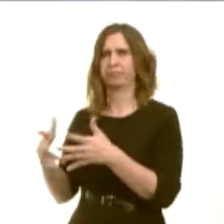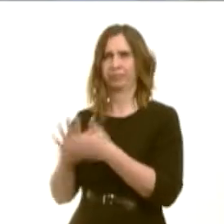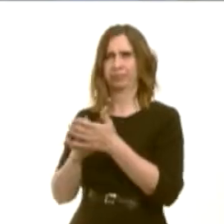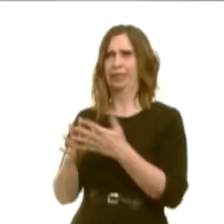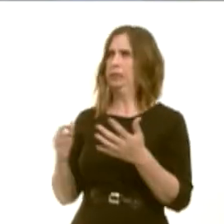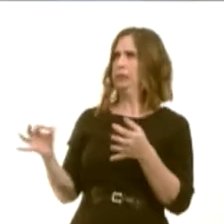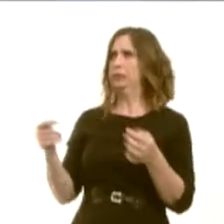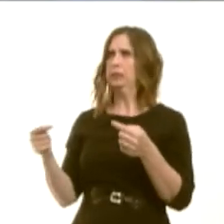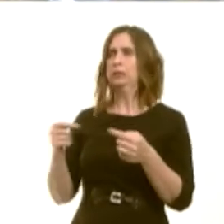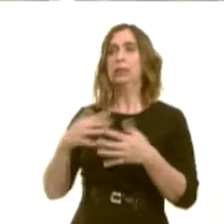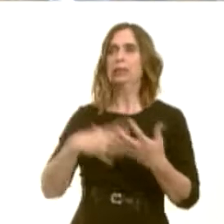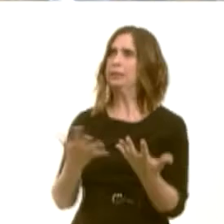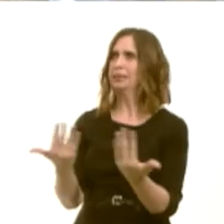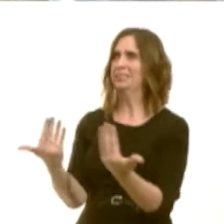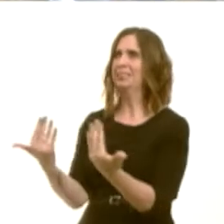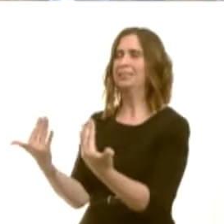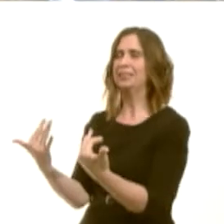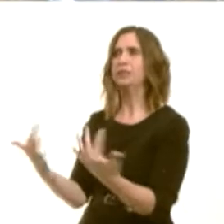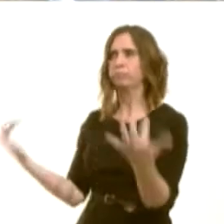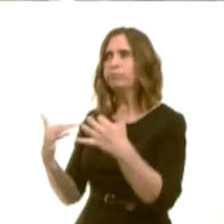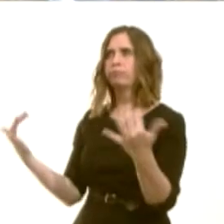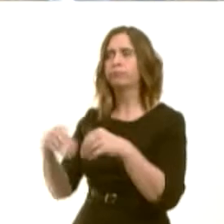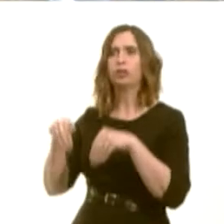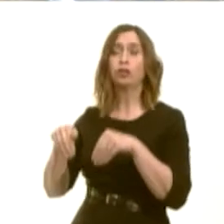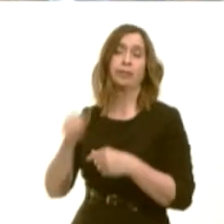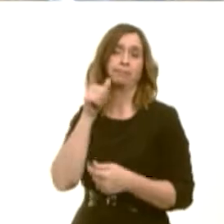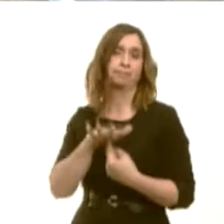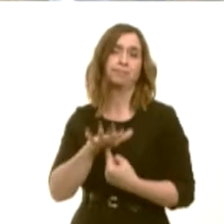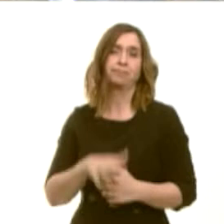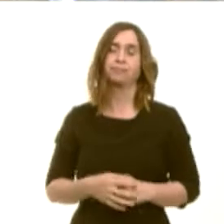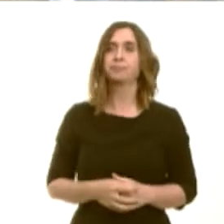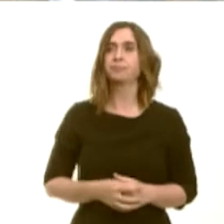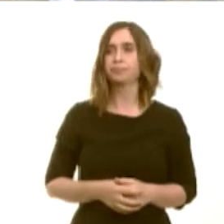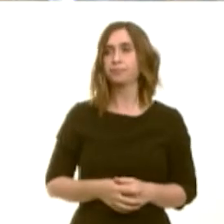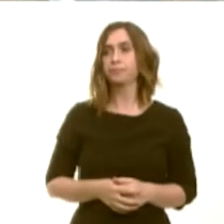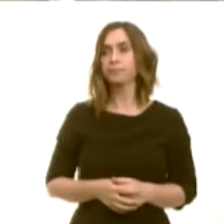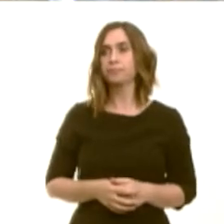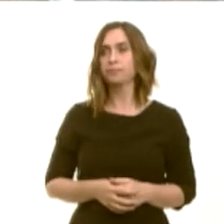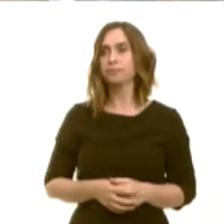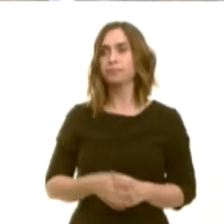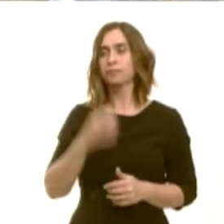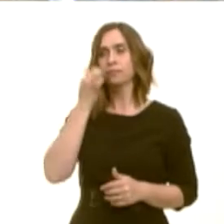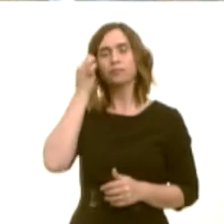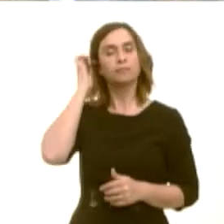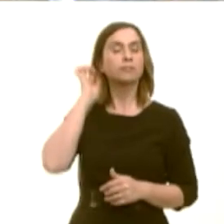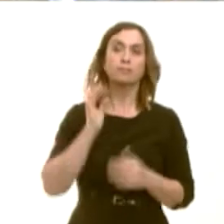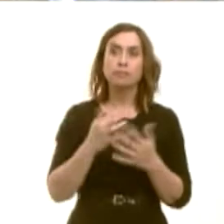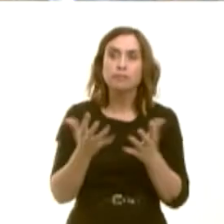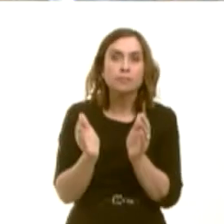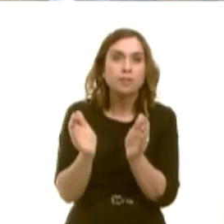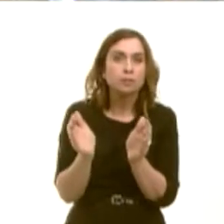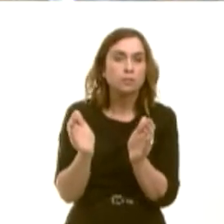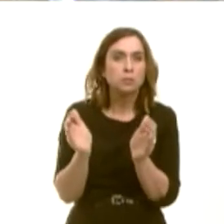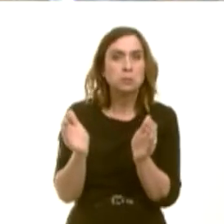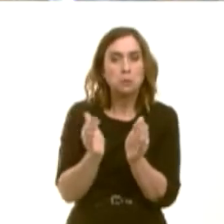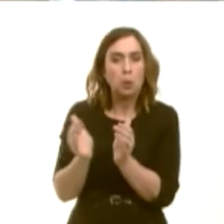to attract shoppers. Thank you, Presiding Officer. First Minister, I've been contacted by a number of small businesses in my region